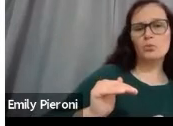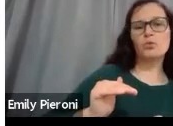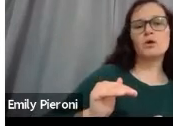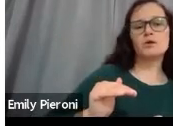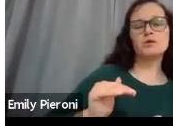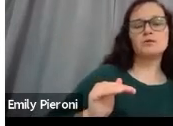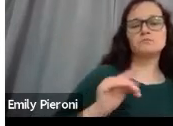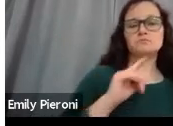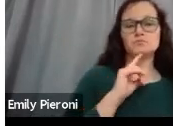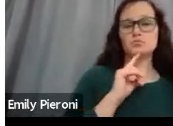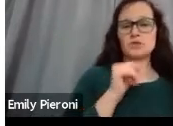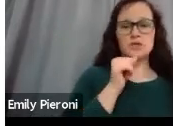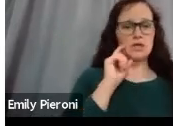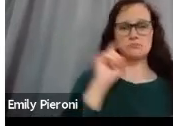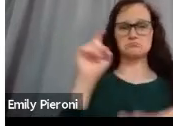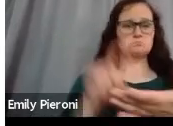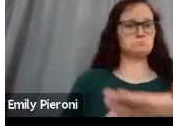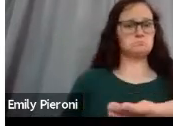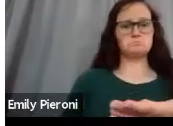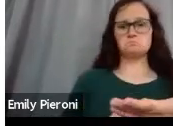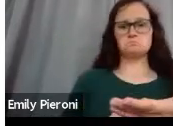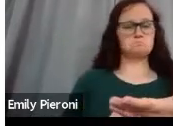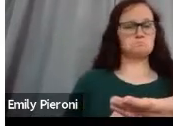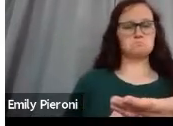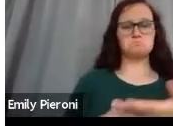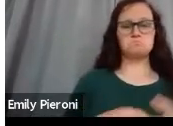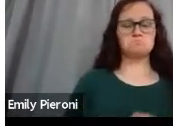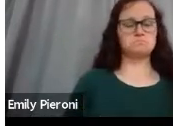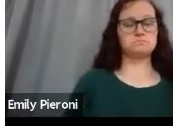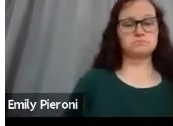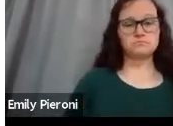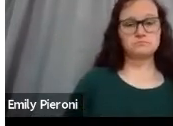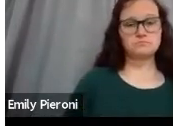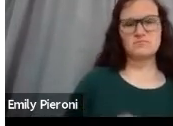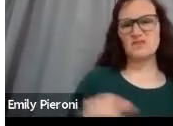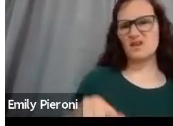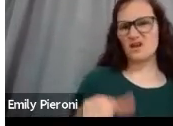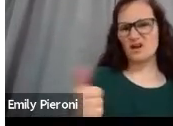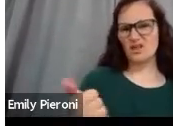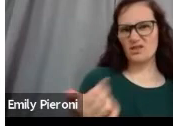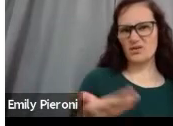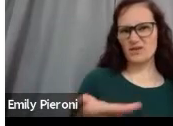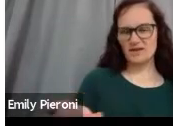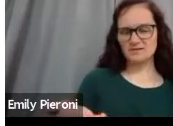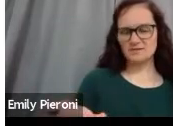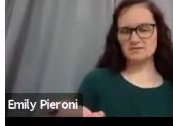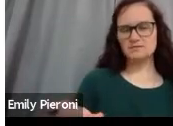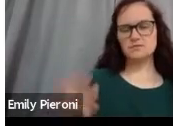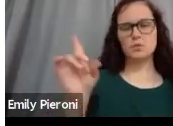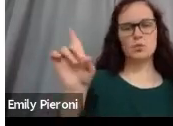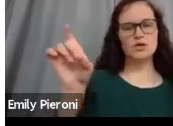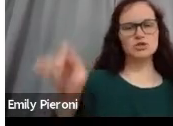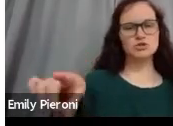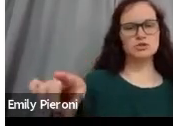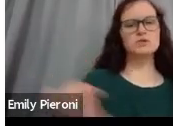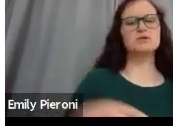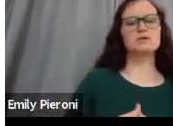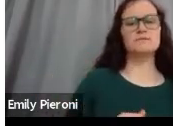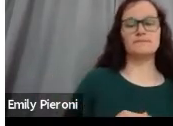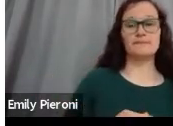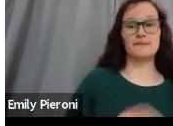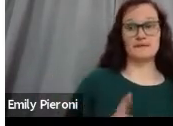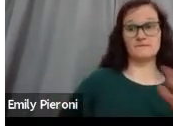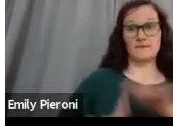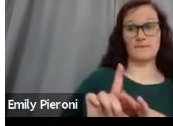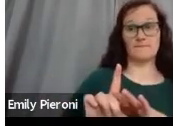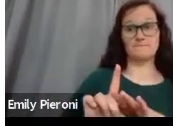not increase beyond the controls. And some other additional questions however, have been raised, and I'll get